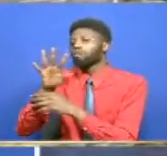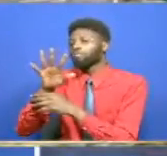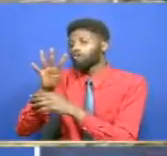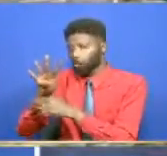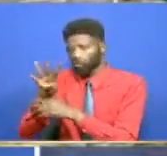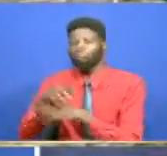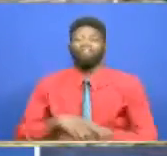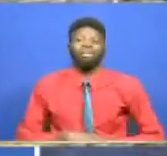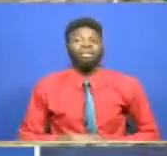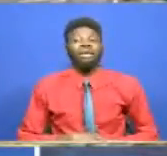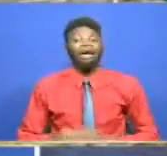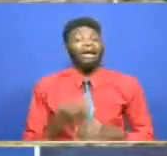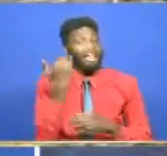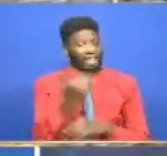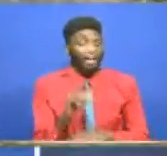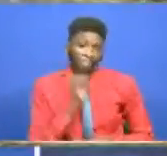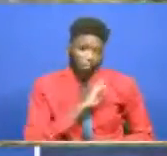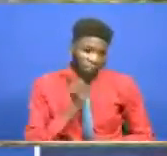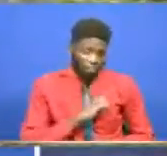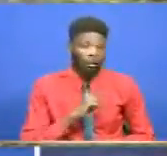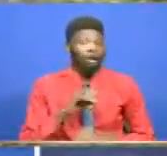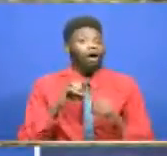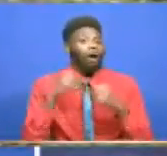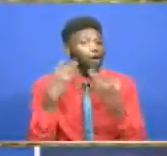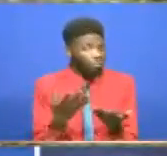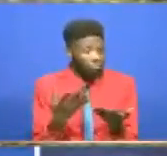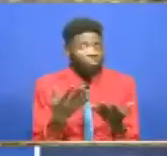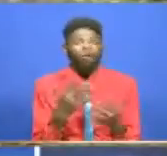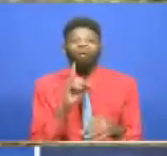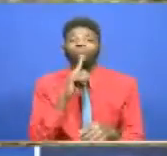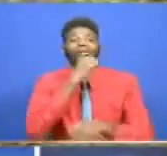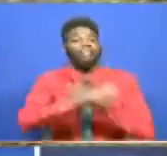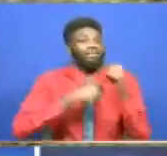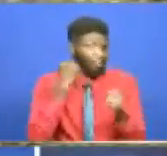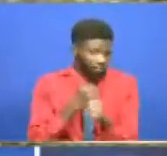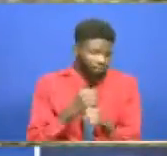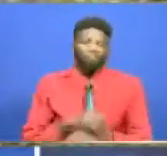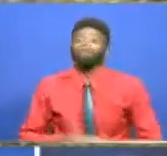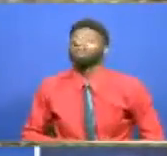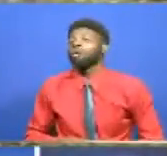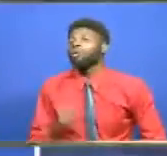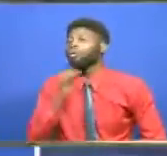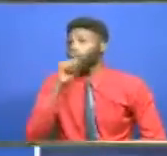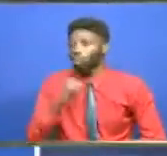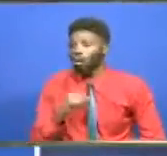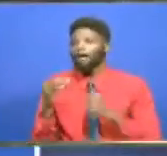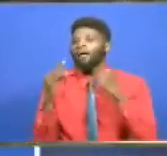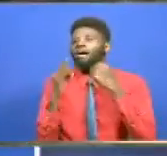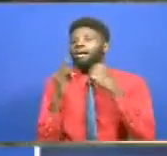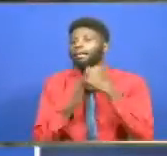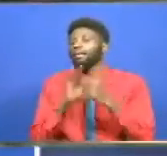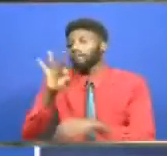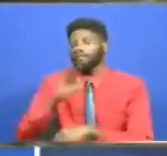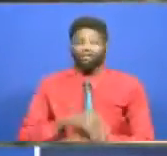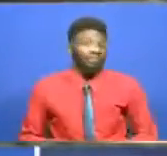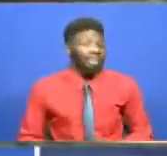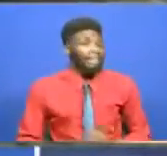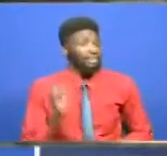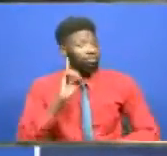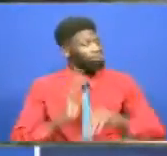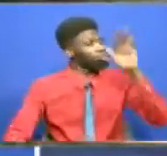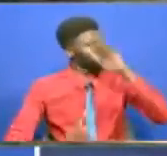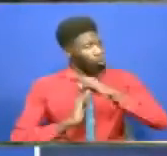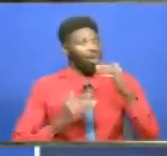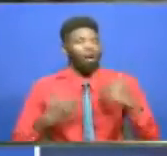the youngest person to test positive is a one-year-old child, while the oldest is an 83-year-old. Nairobi continued to lead with the number of